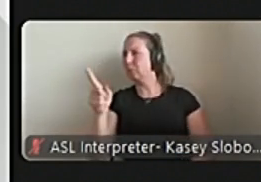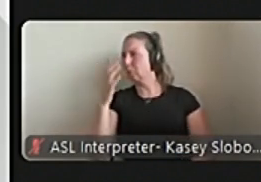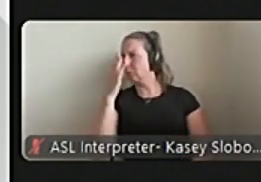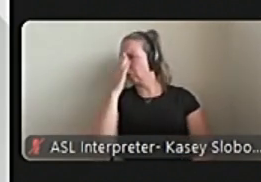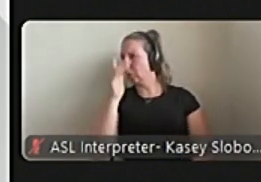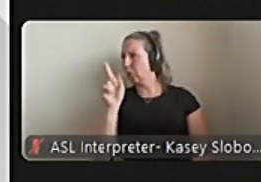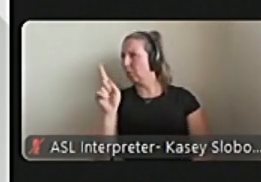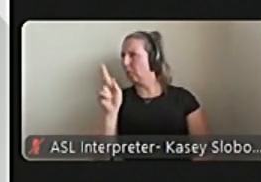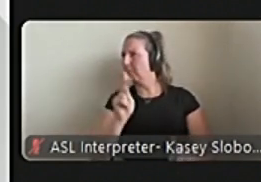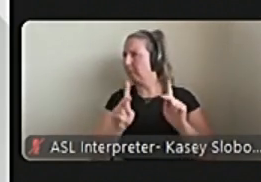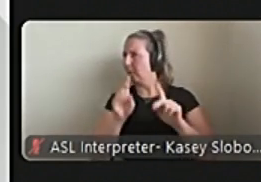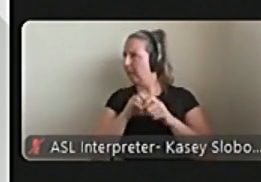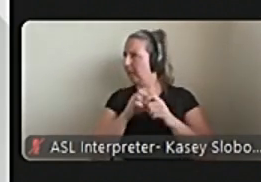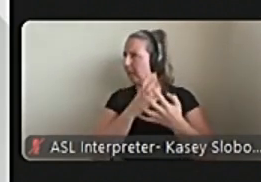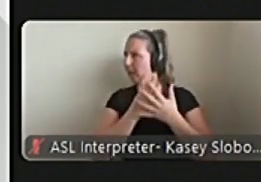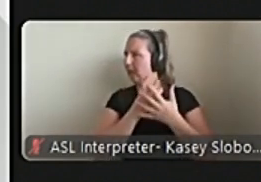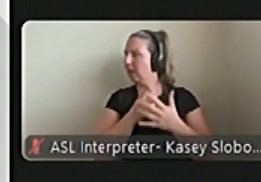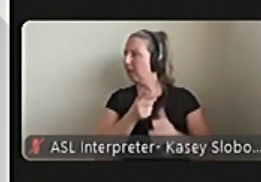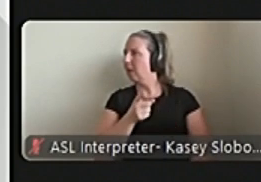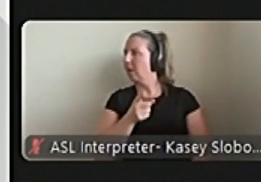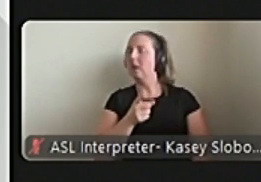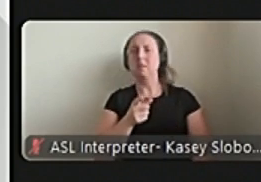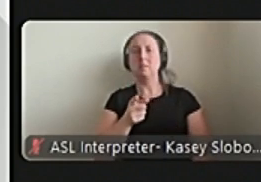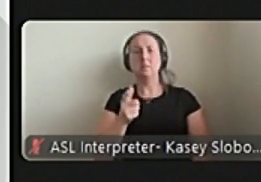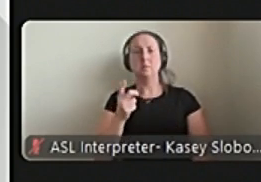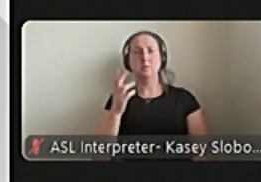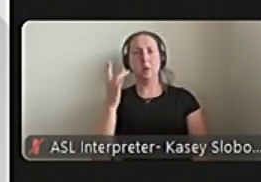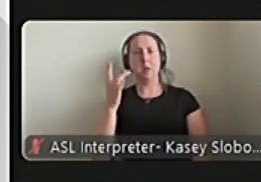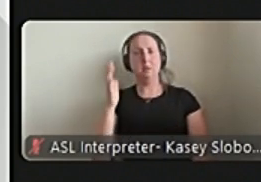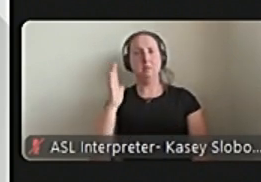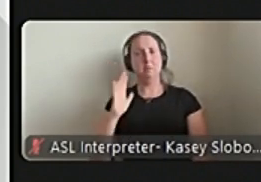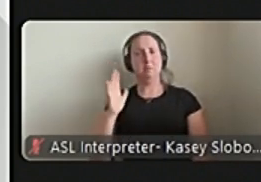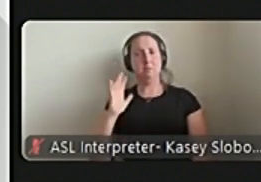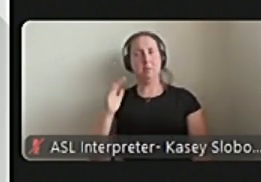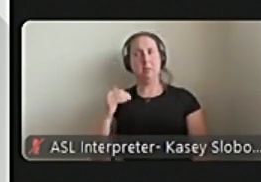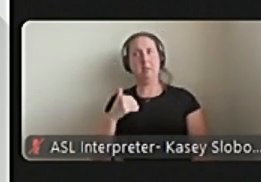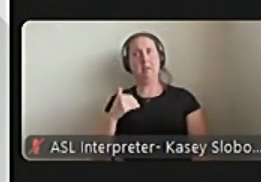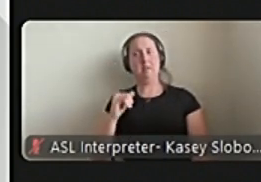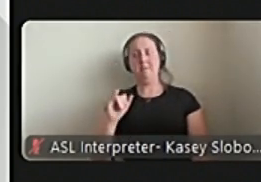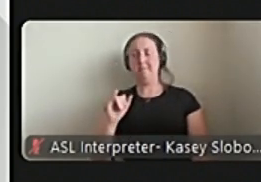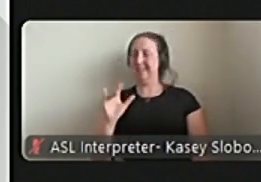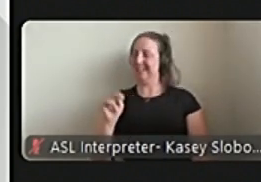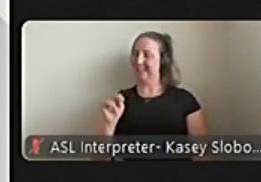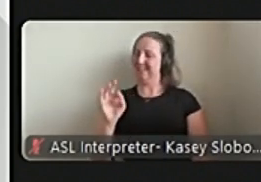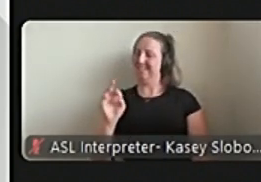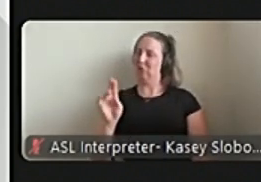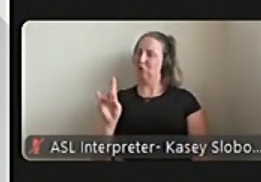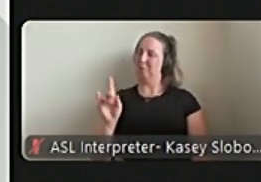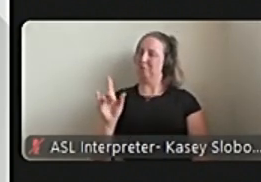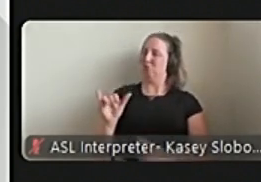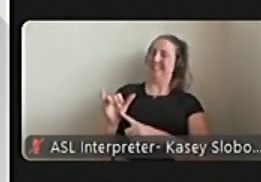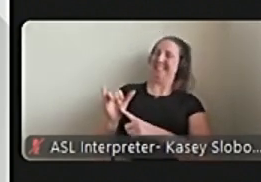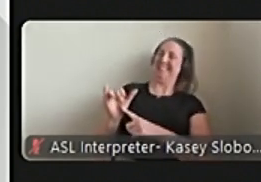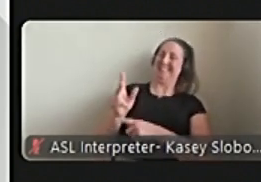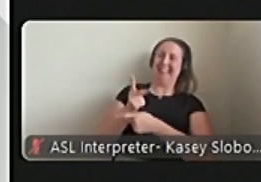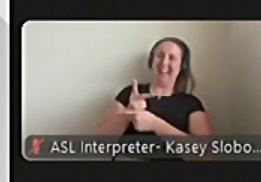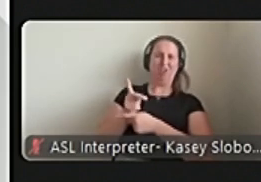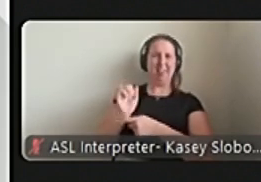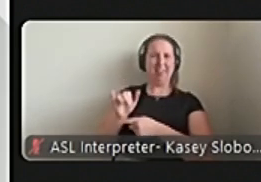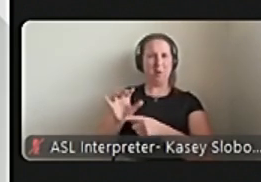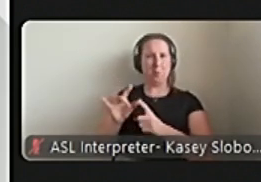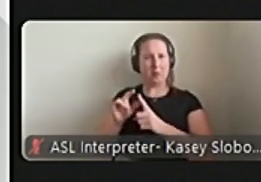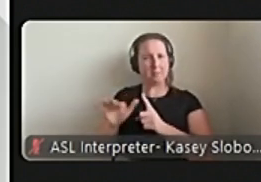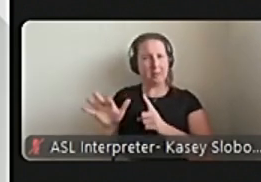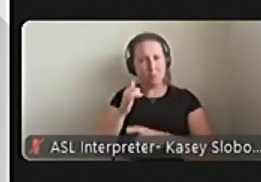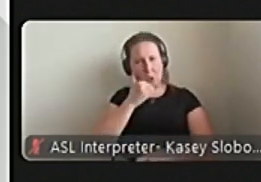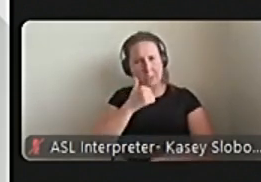have, my days, infirmary Right. care, and do you know if we're going into the systems,